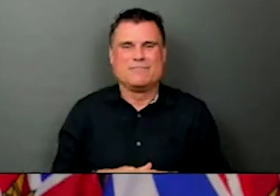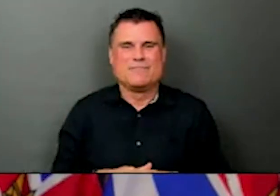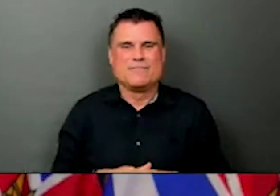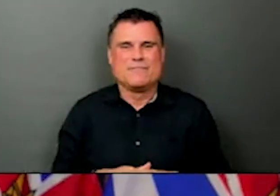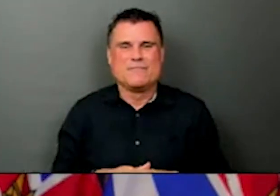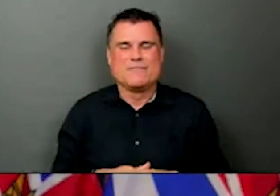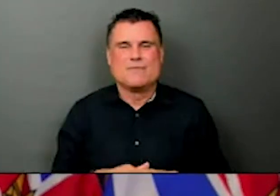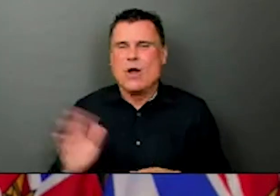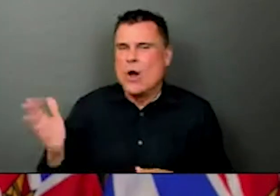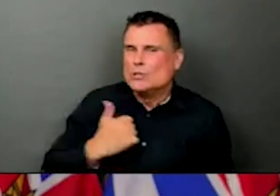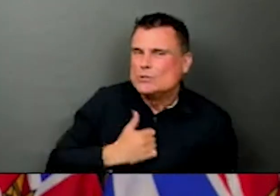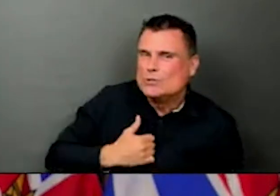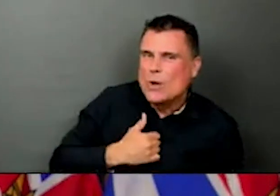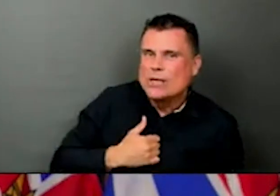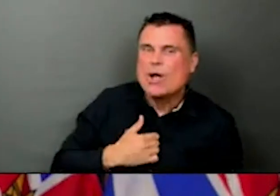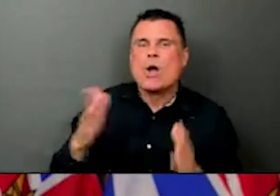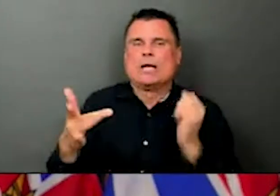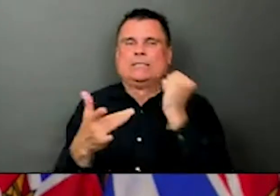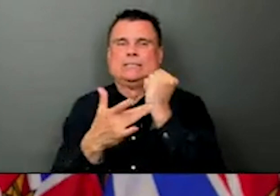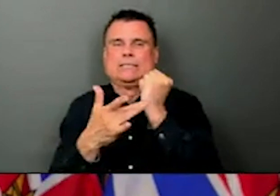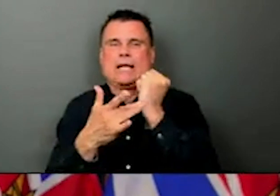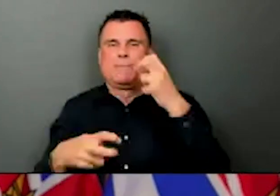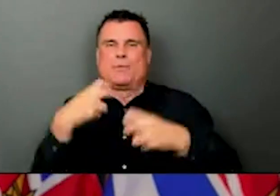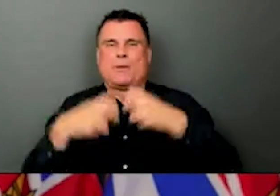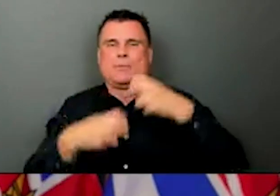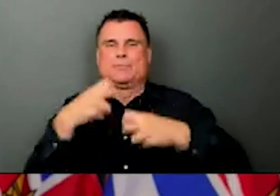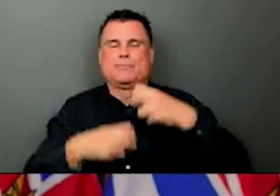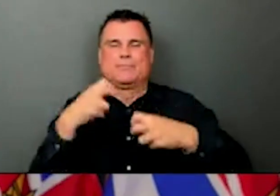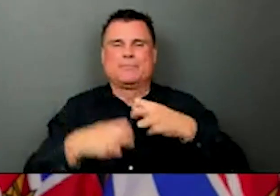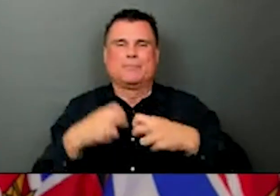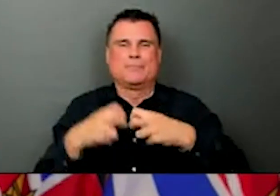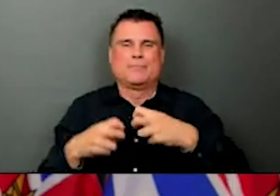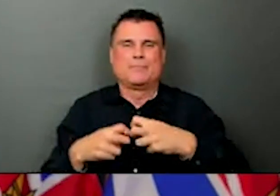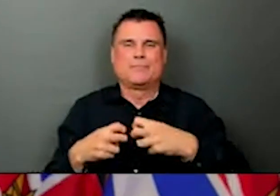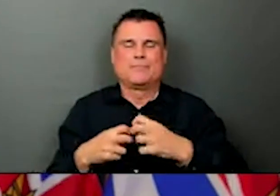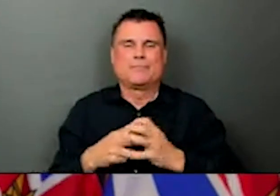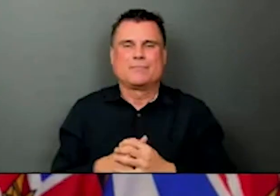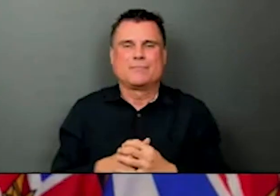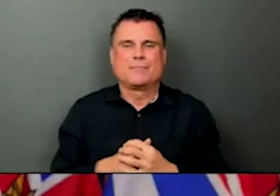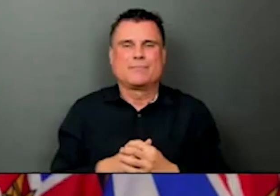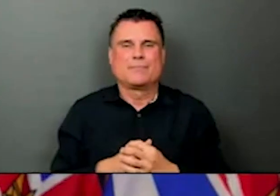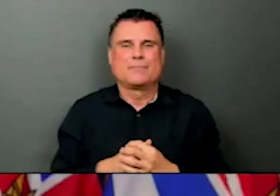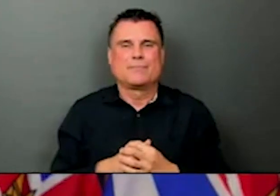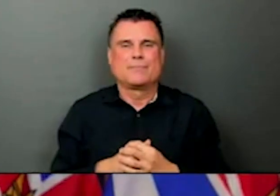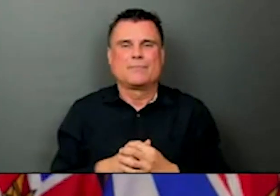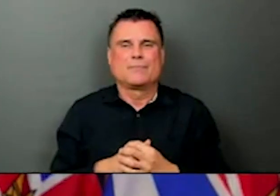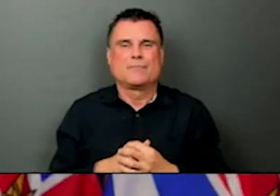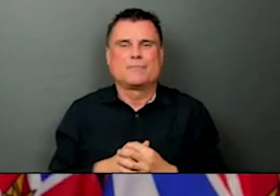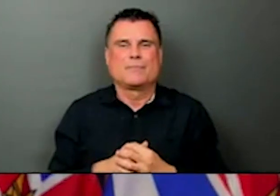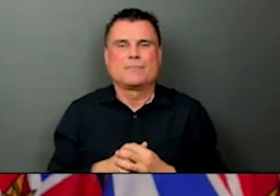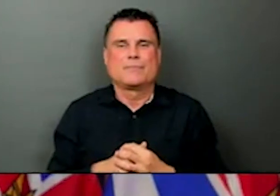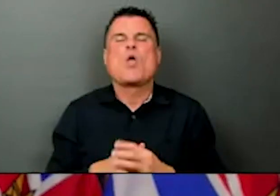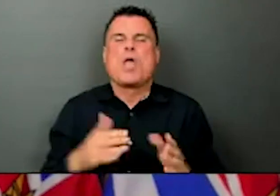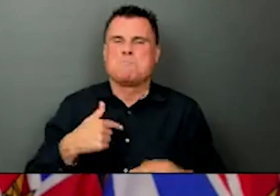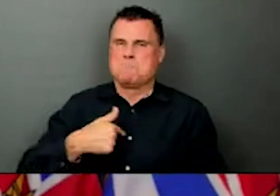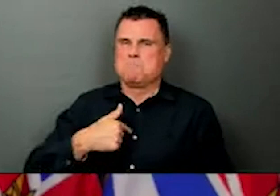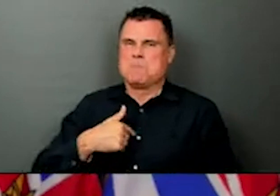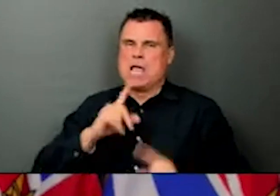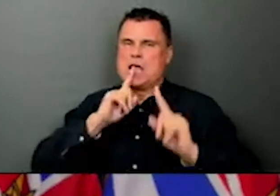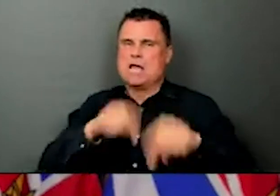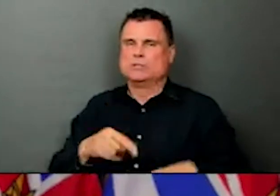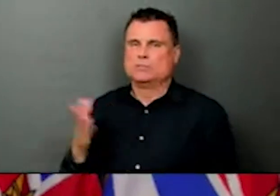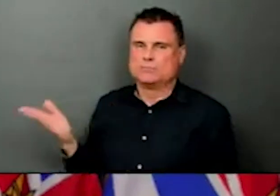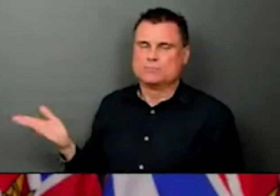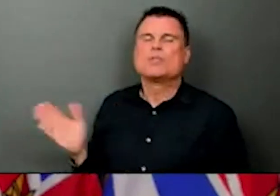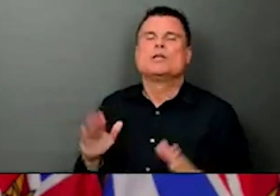Sorry, there was a technical problem here, I think. Okay, sorry. Just, I think, let's start again,